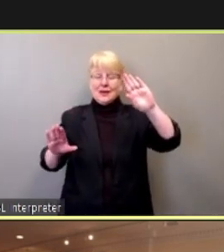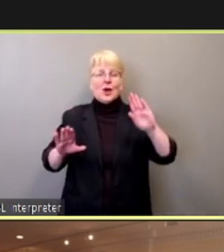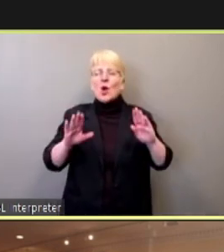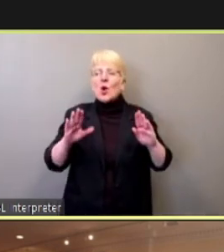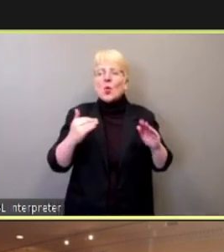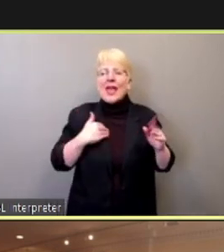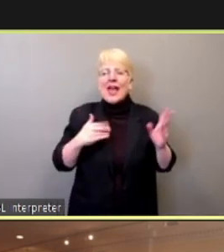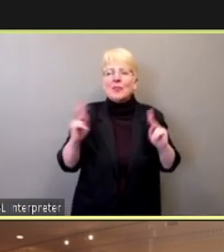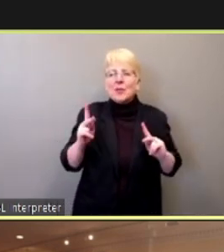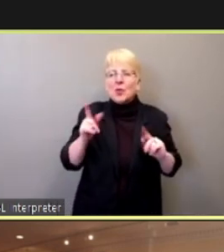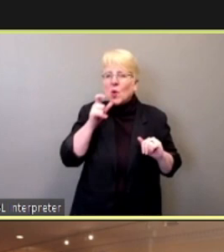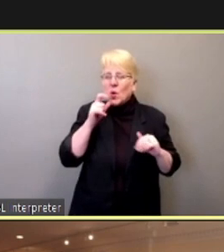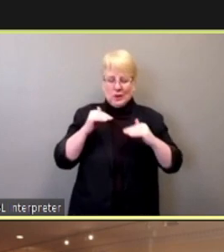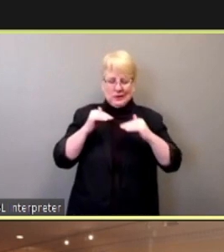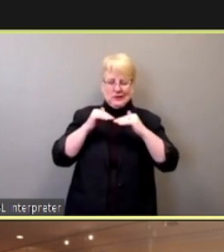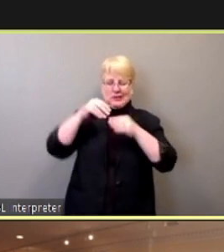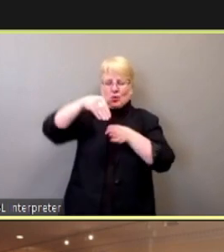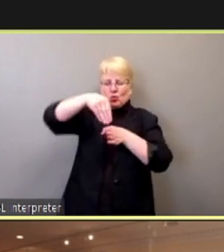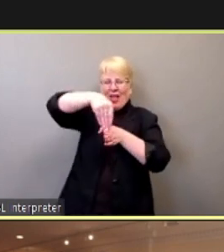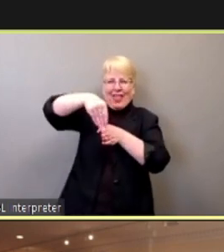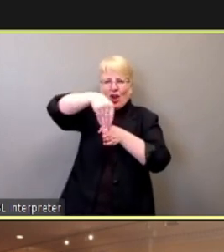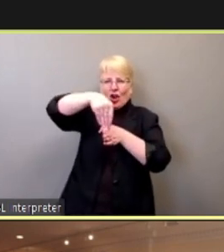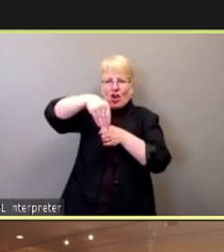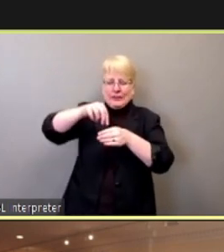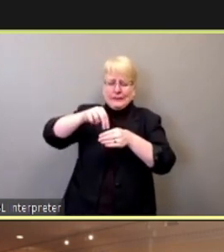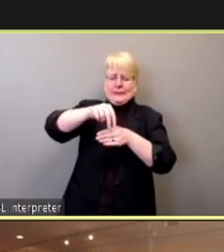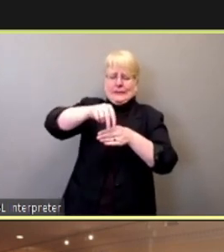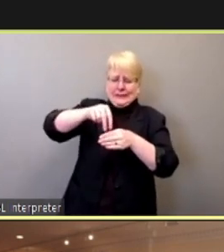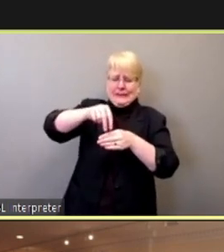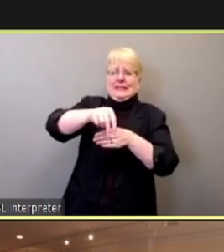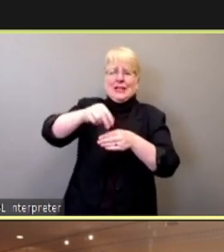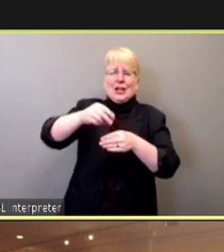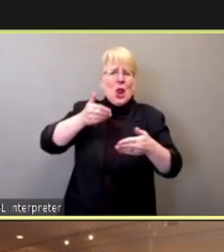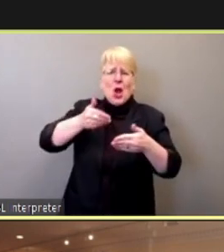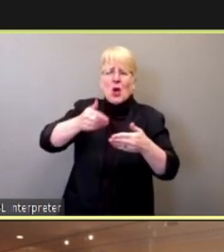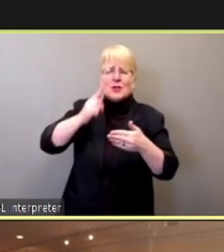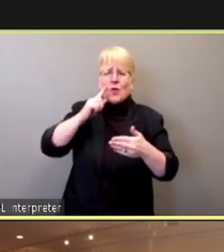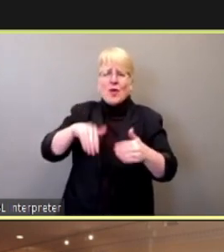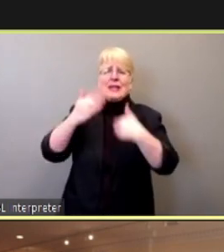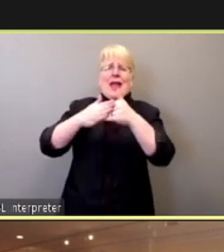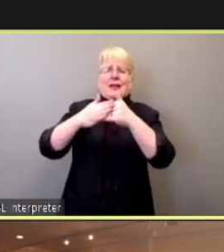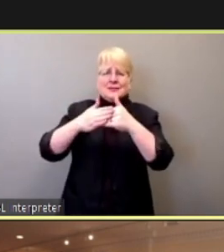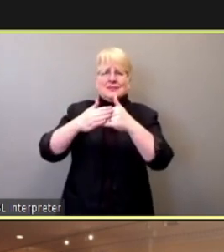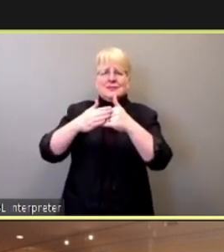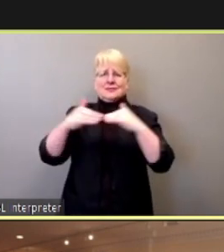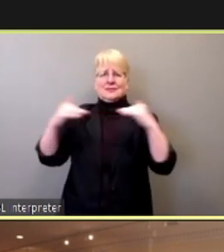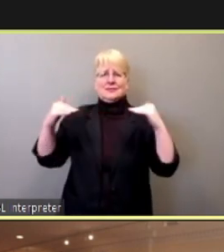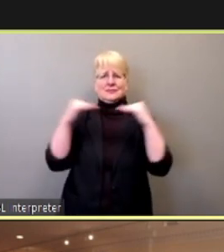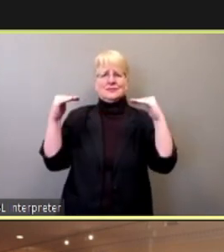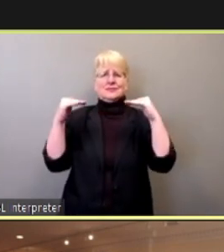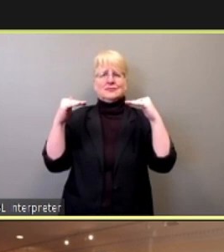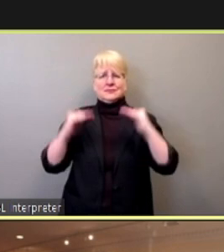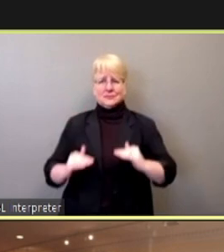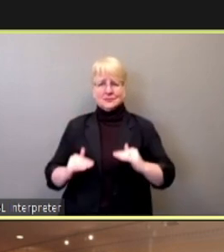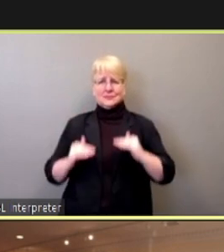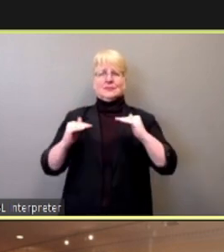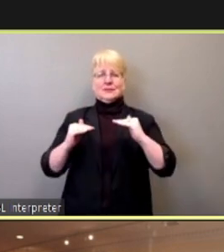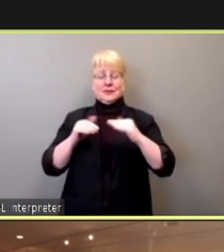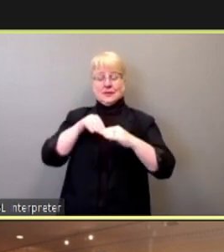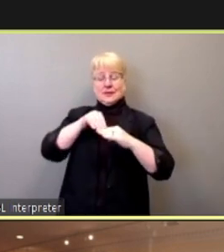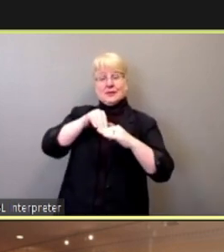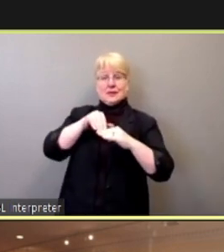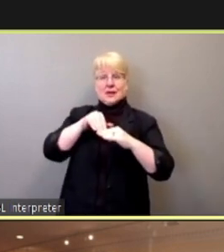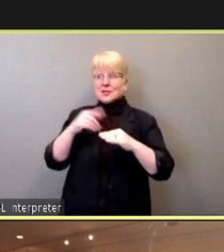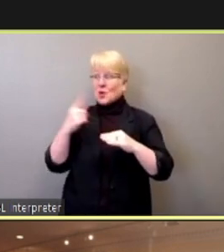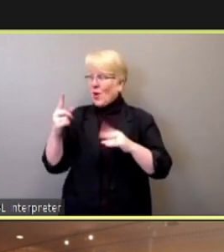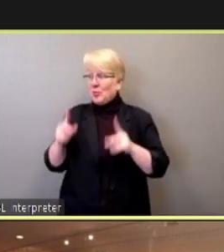0.01% above the line or below the line or really close. And we have a line, so we can make the difference.